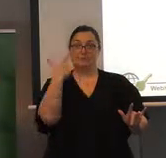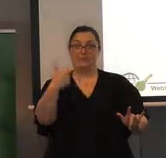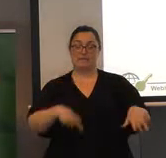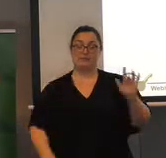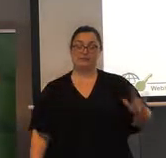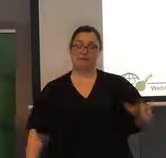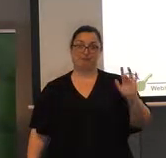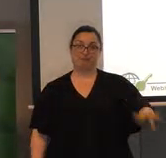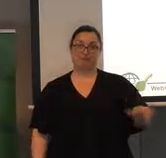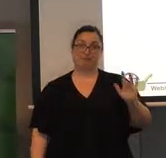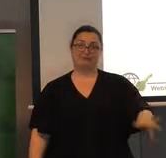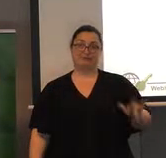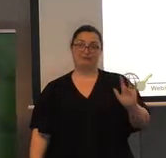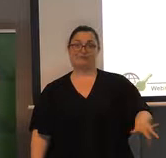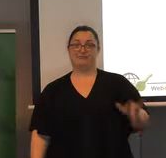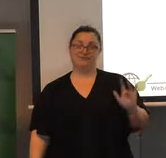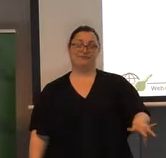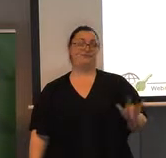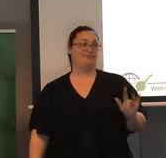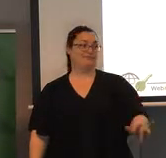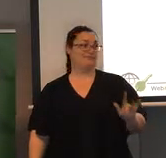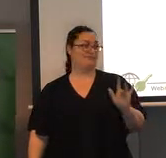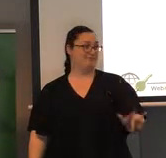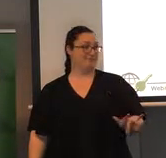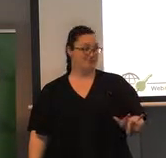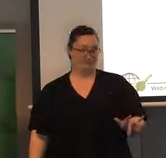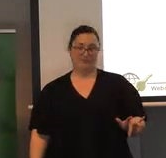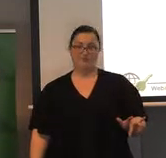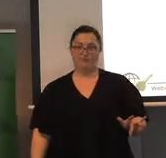147 times. The sad thing